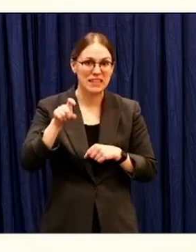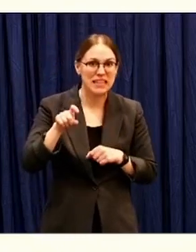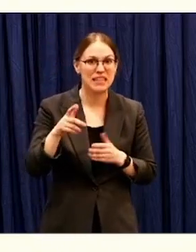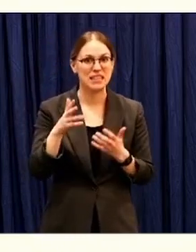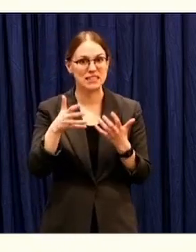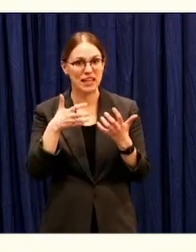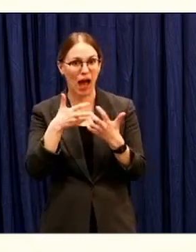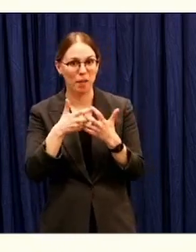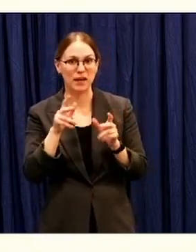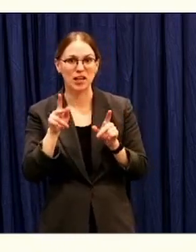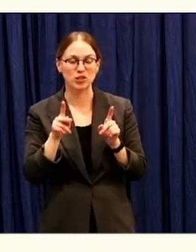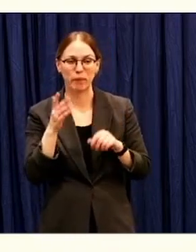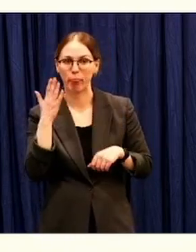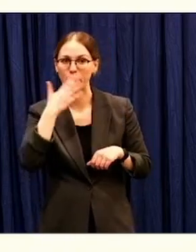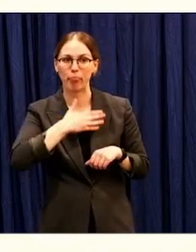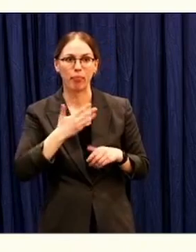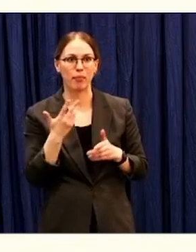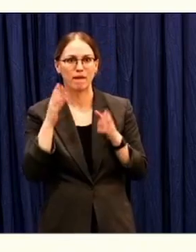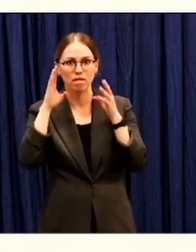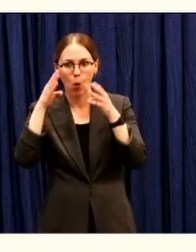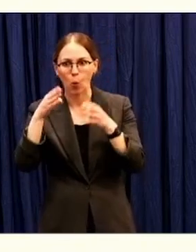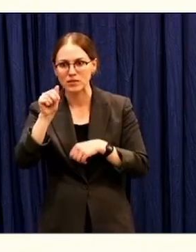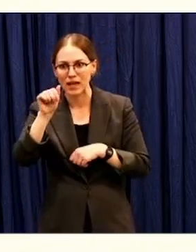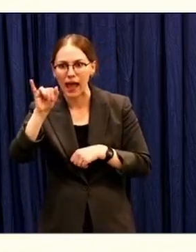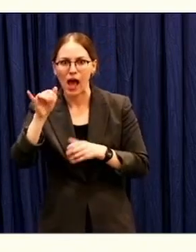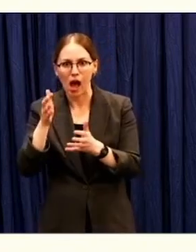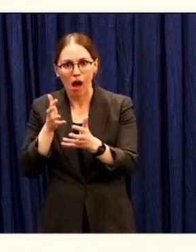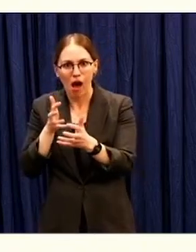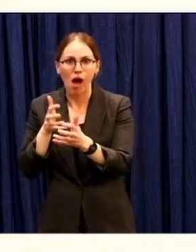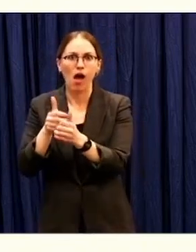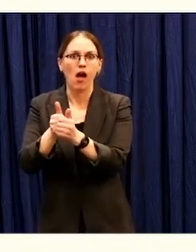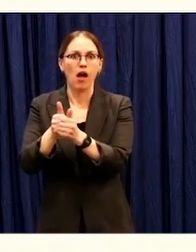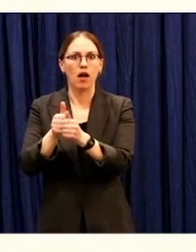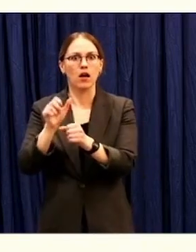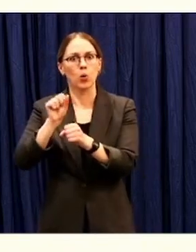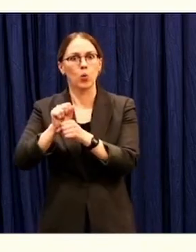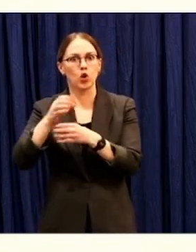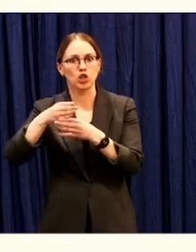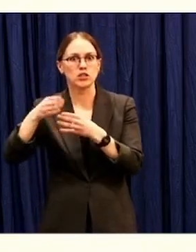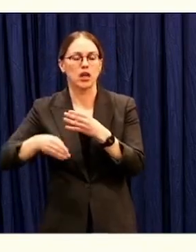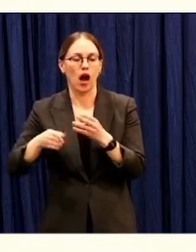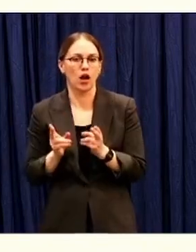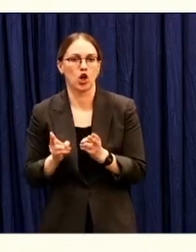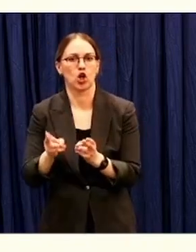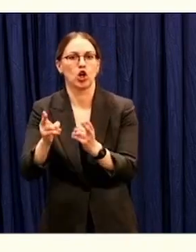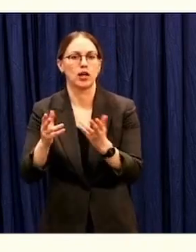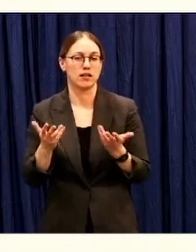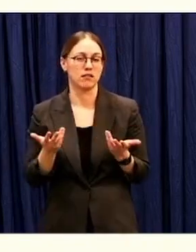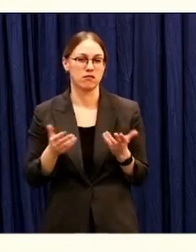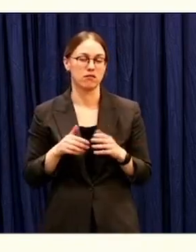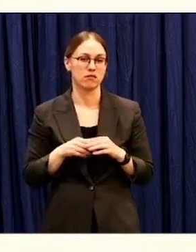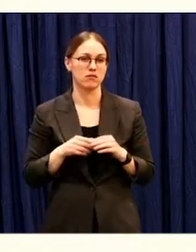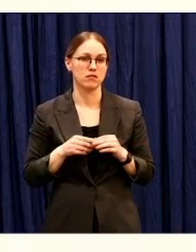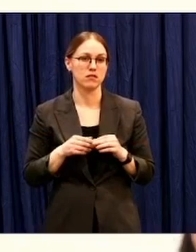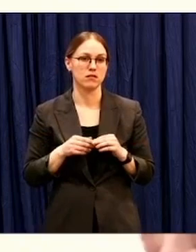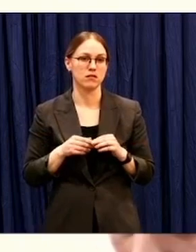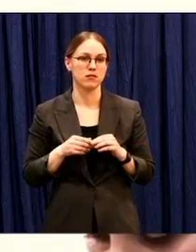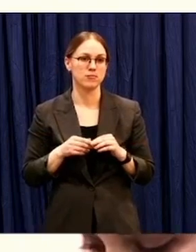accommodations, because they're so focused on us getting our work done as quickly as possible.